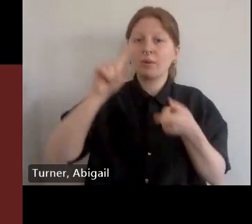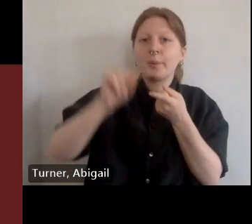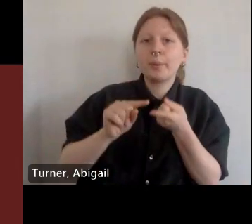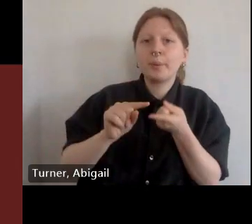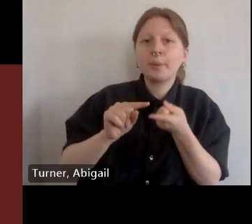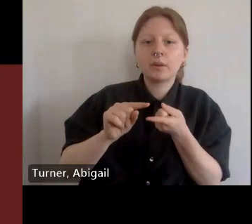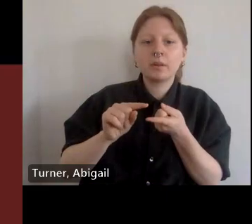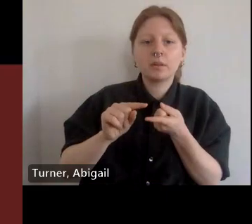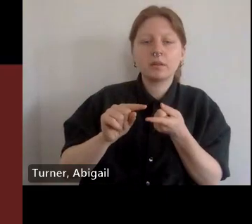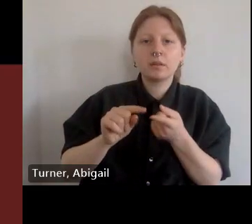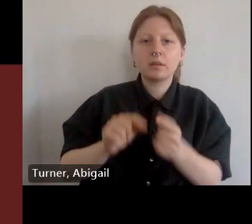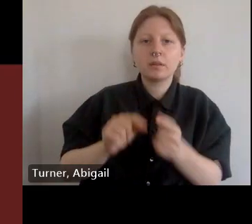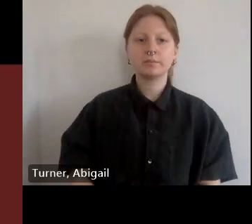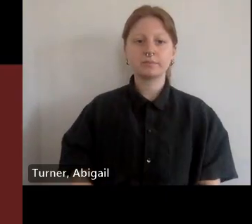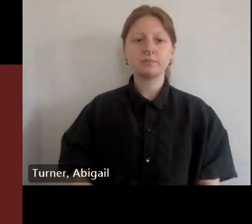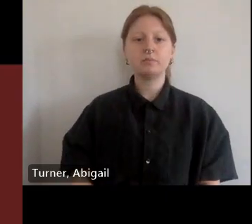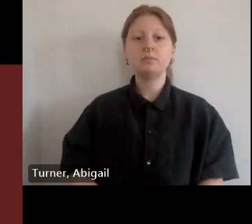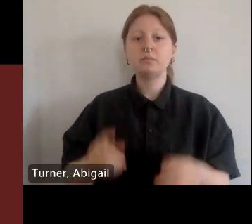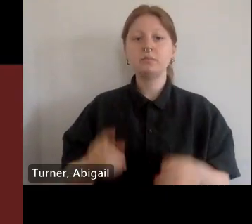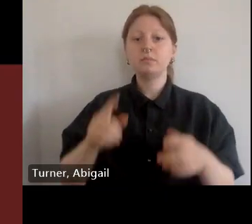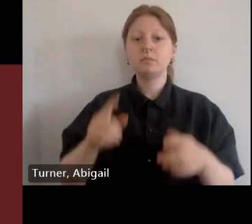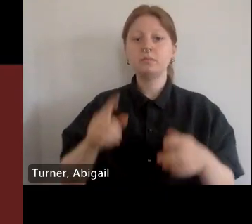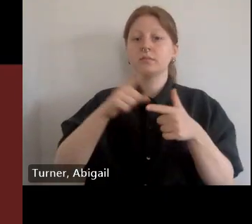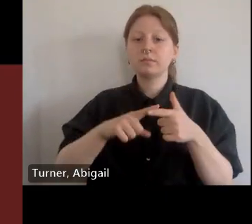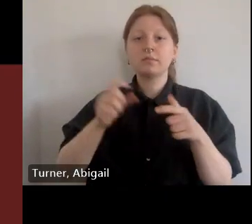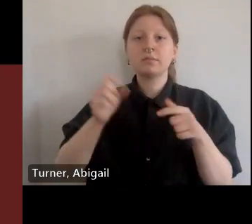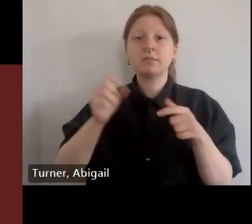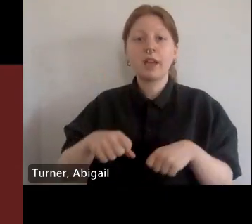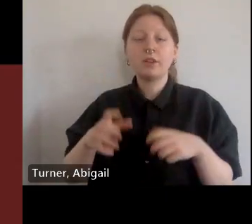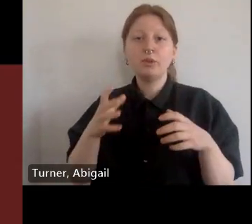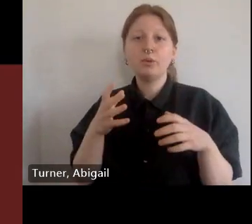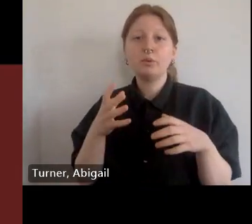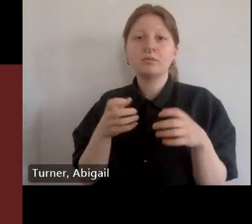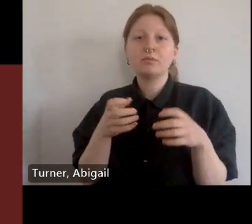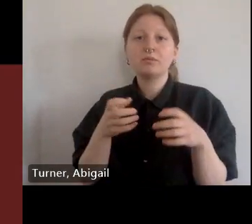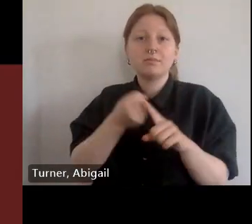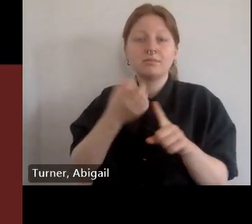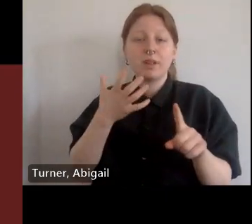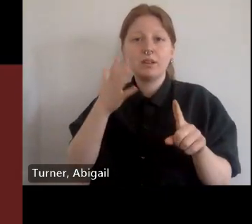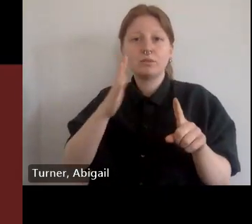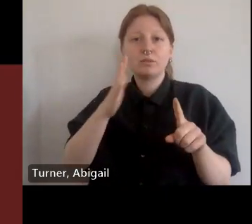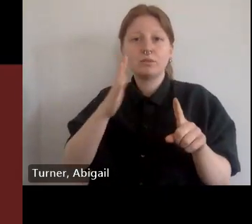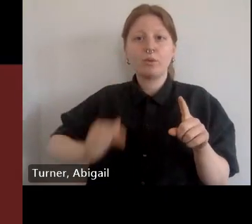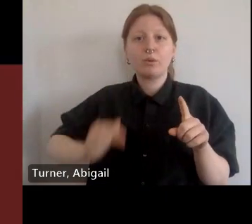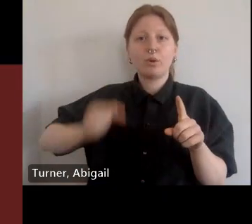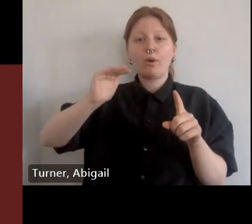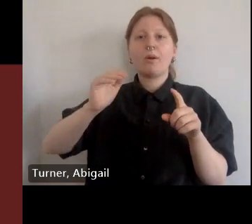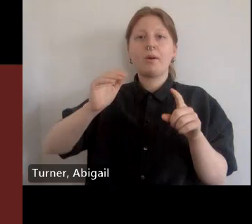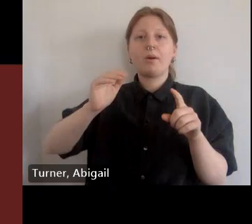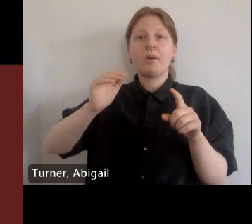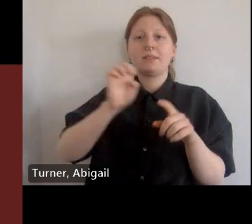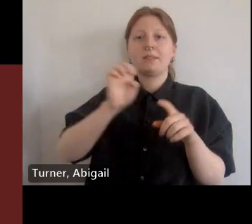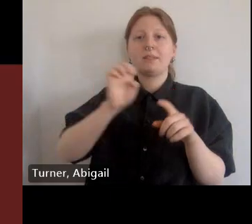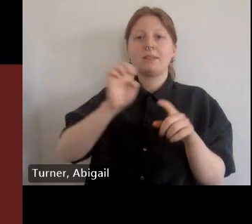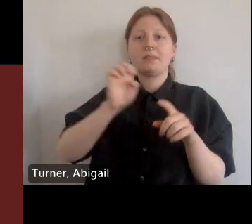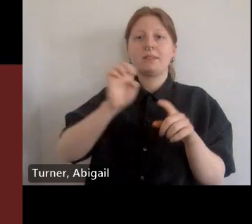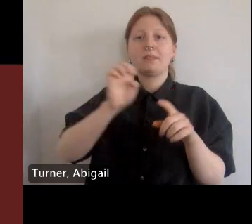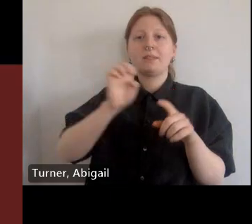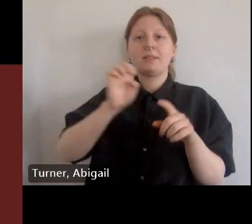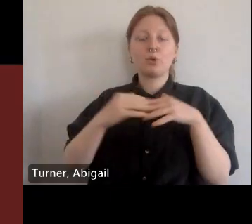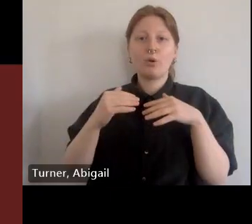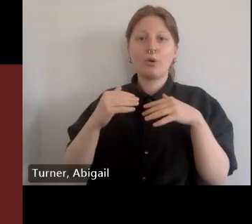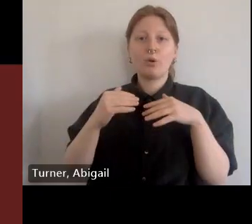And could you speak more to growing up in the Eastern Shore, Virginia, a little bit more? And what is life like for the Black